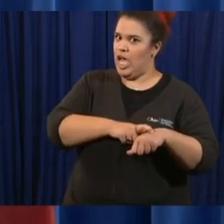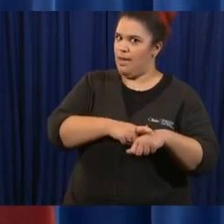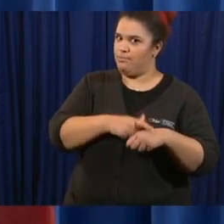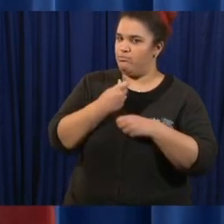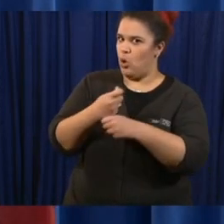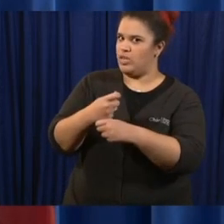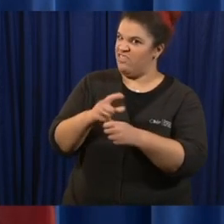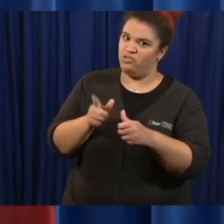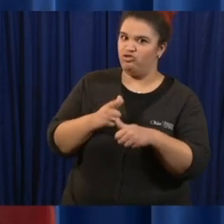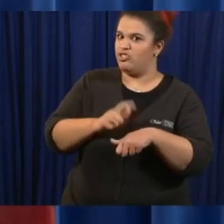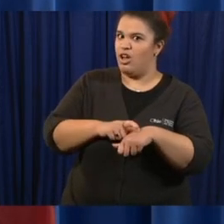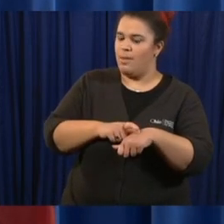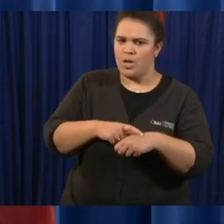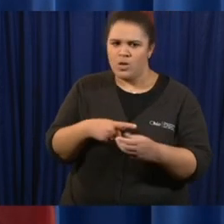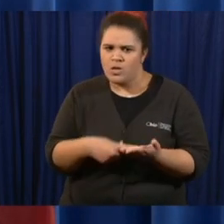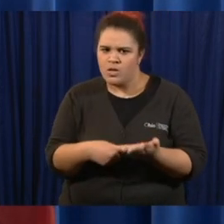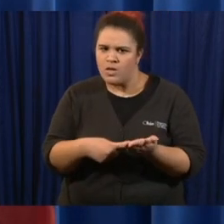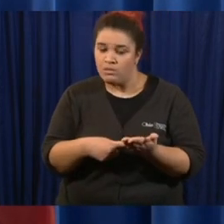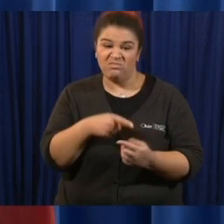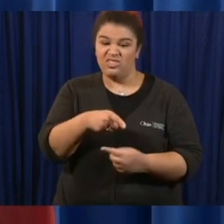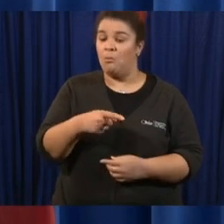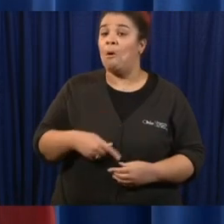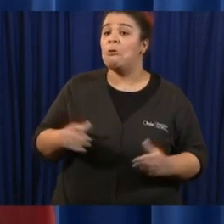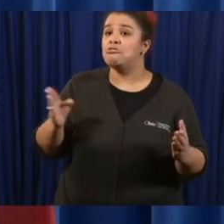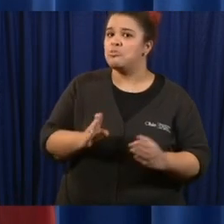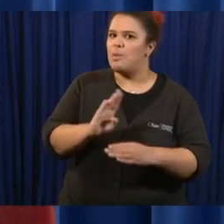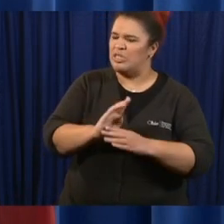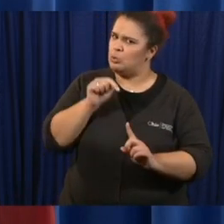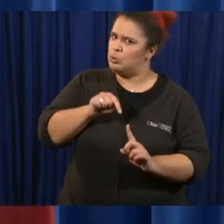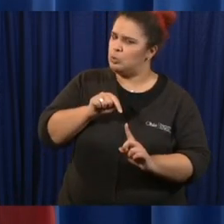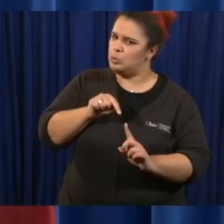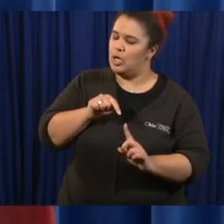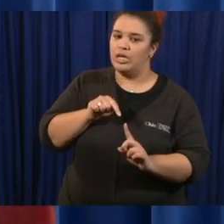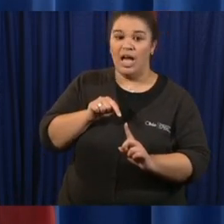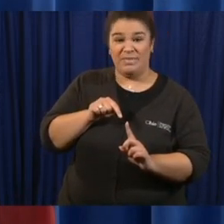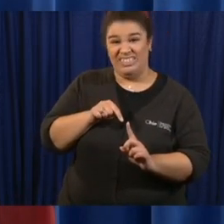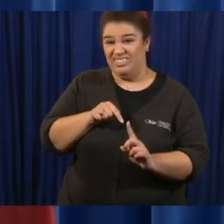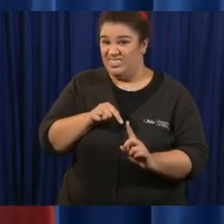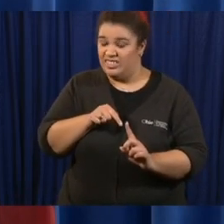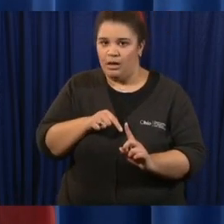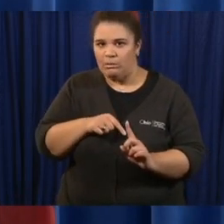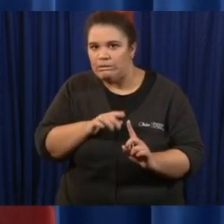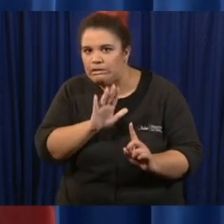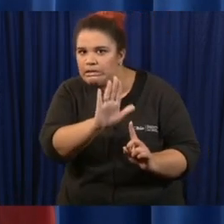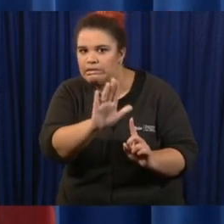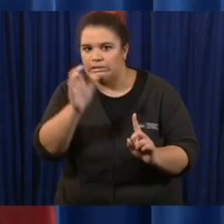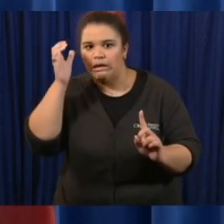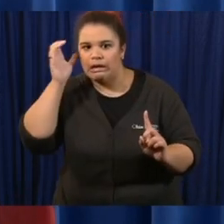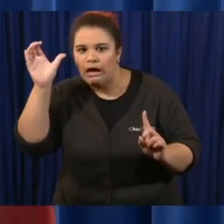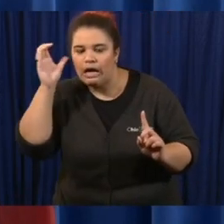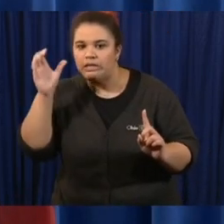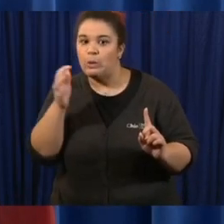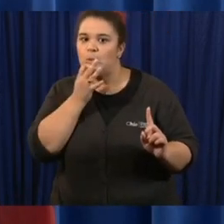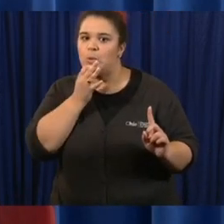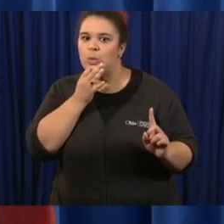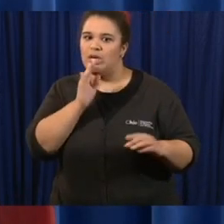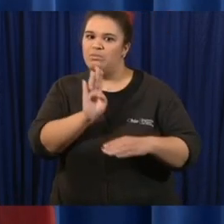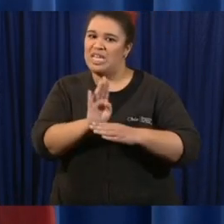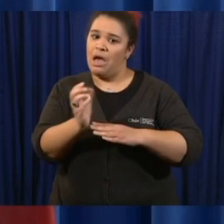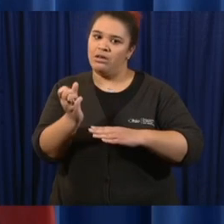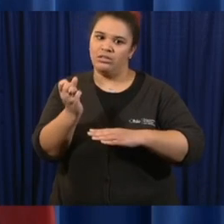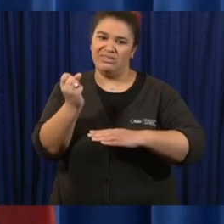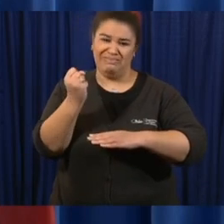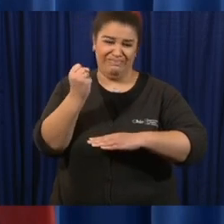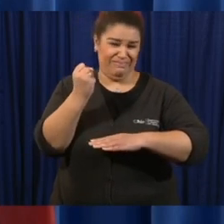have their own, I gather businesses of all sizes, especially small businesses, talked about a cousin who's on the brink of losing his business because of the restrictions, should